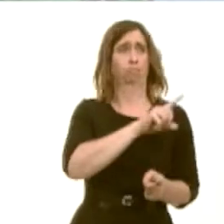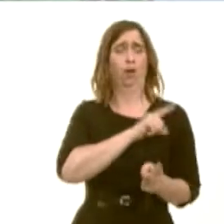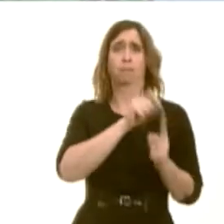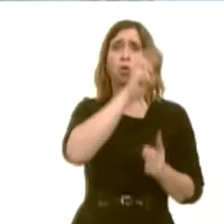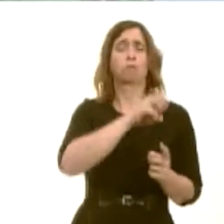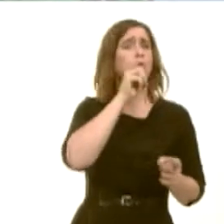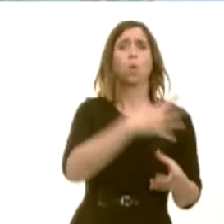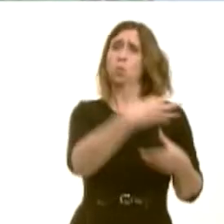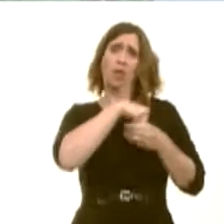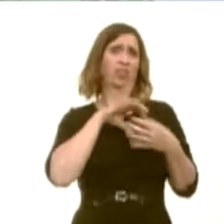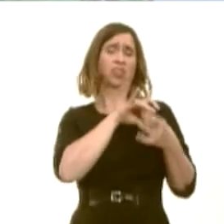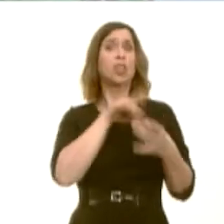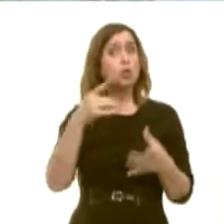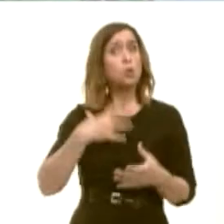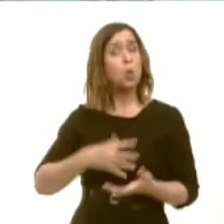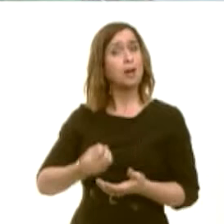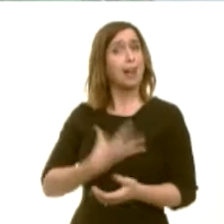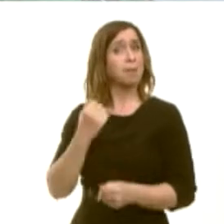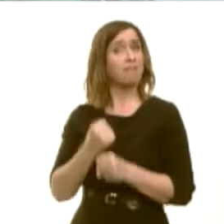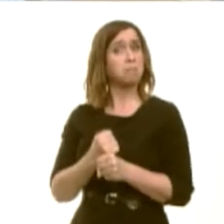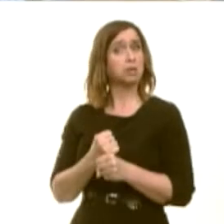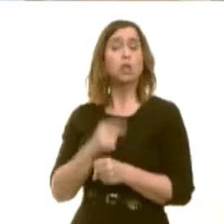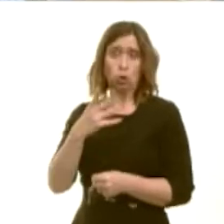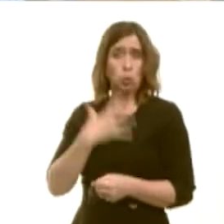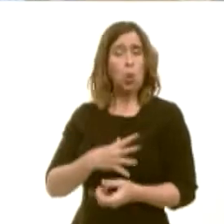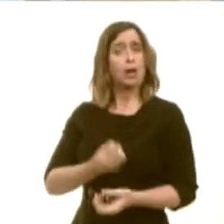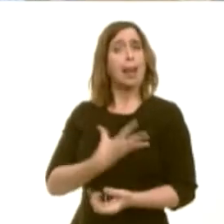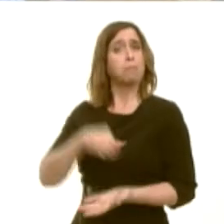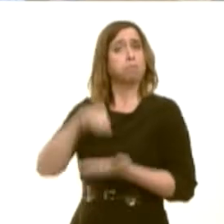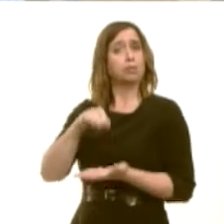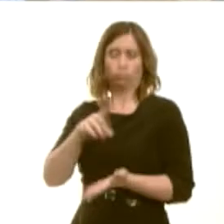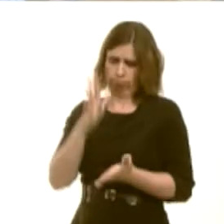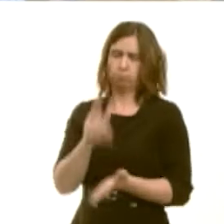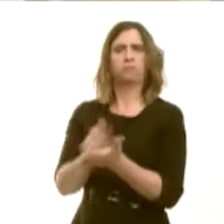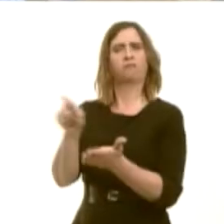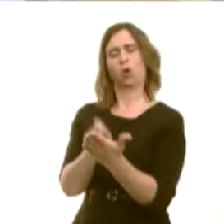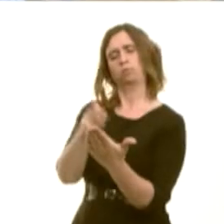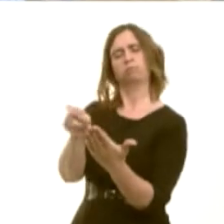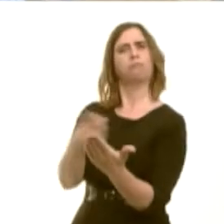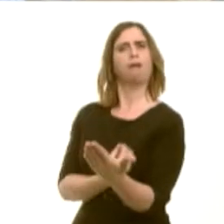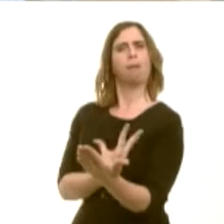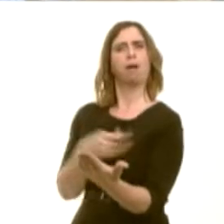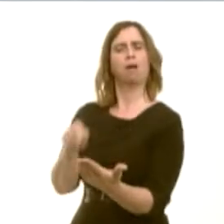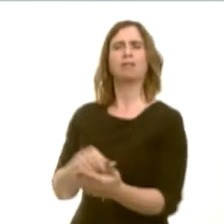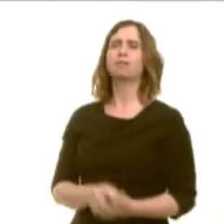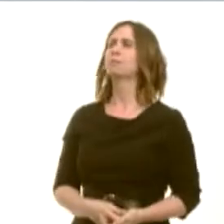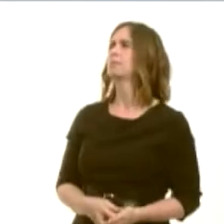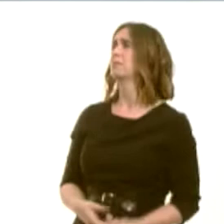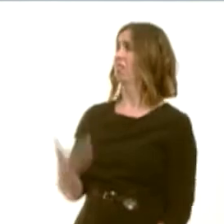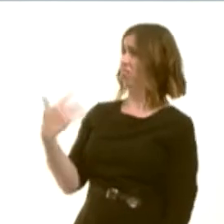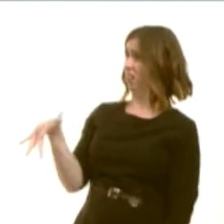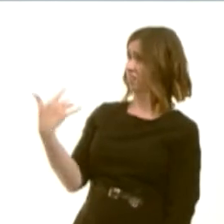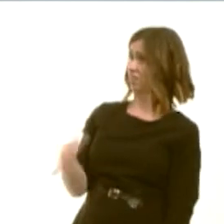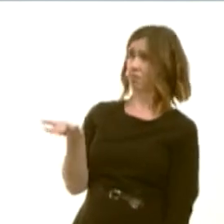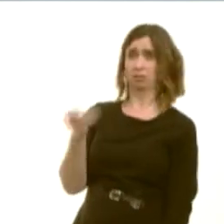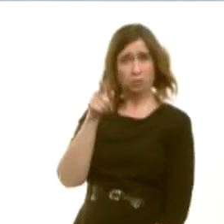not support it. You want a Labour budget, Labour government, vote Labour. It's all you've got, isn't it? You've got nothing